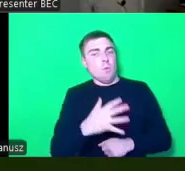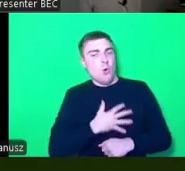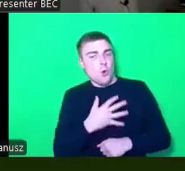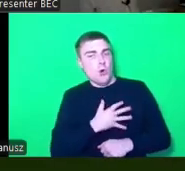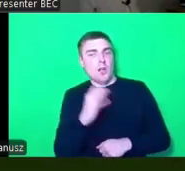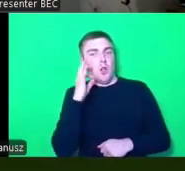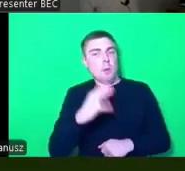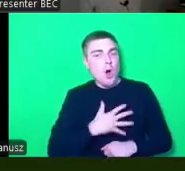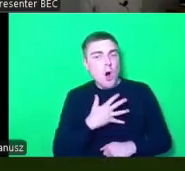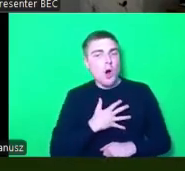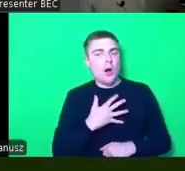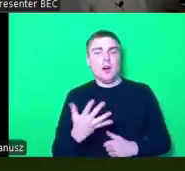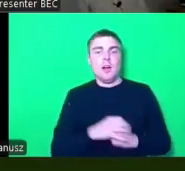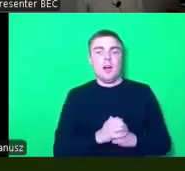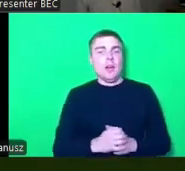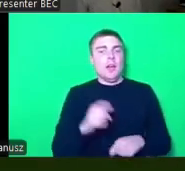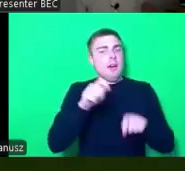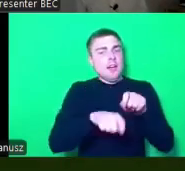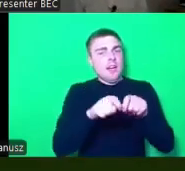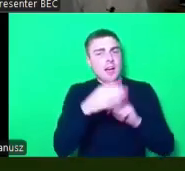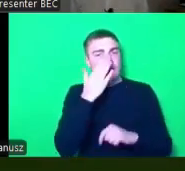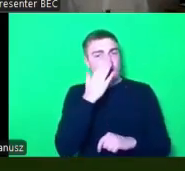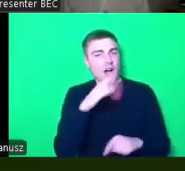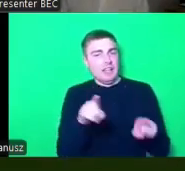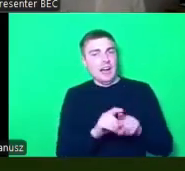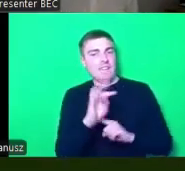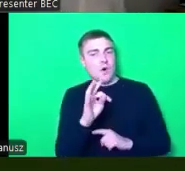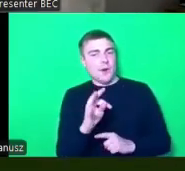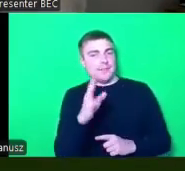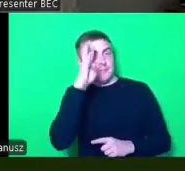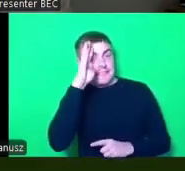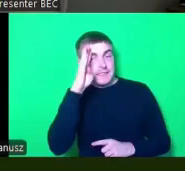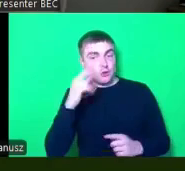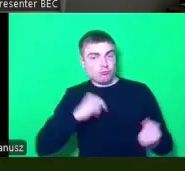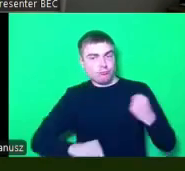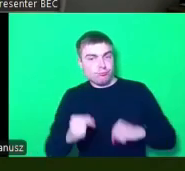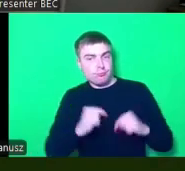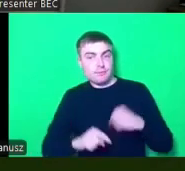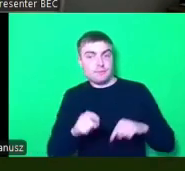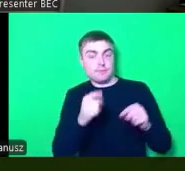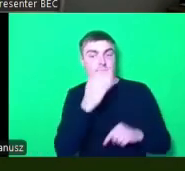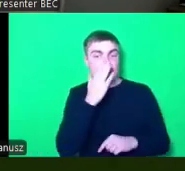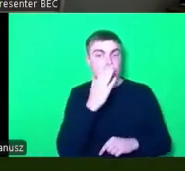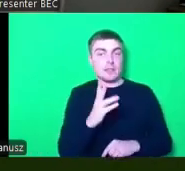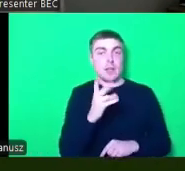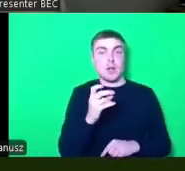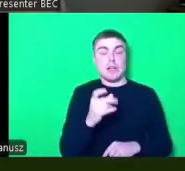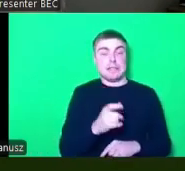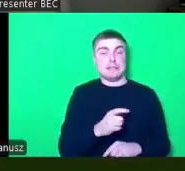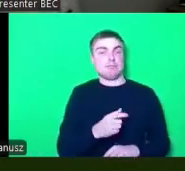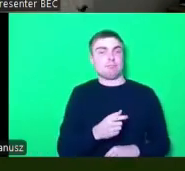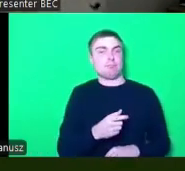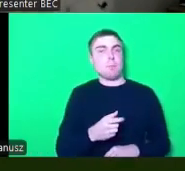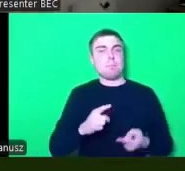measured physiological activities, in this case, saliva, cortisol concentrations. And of course,